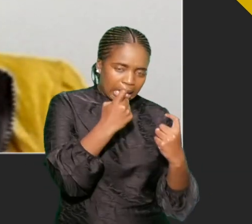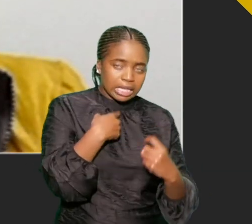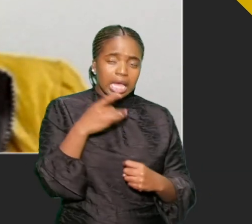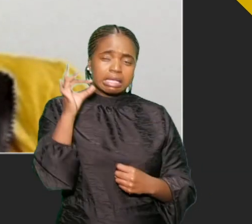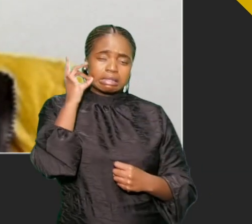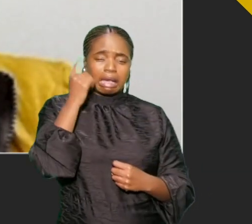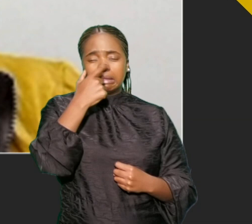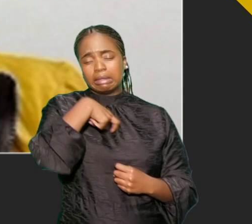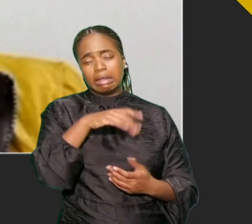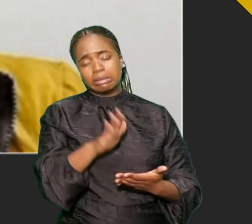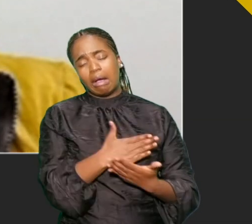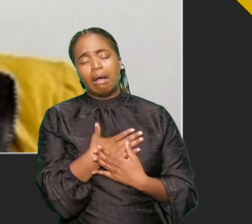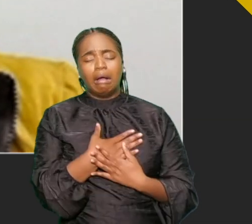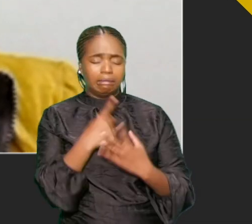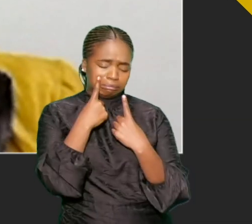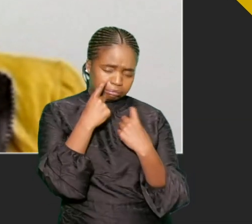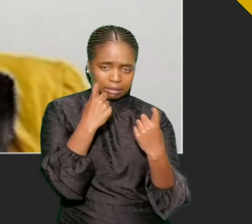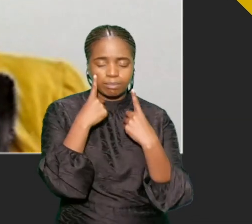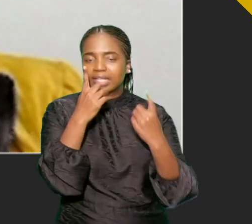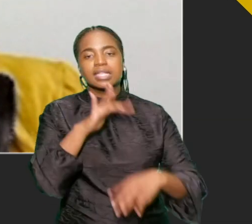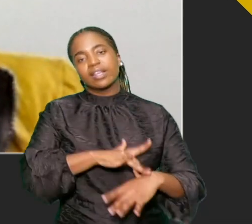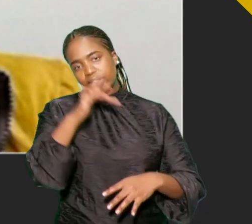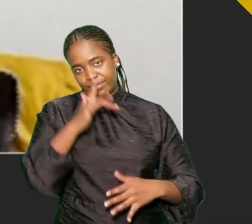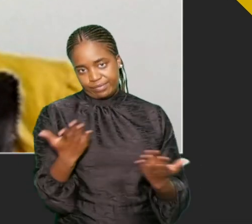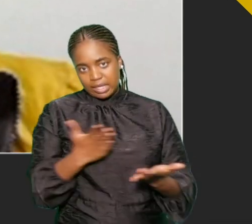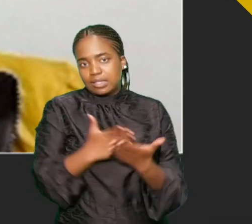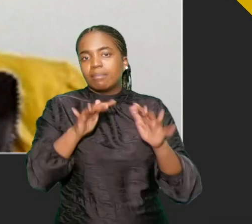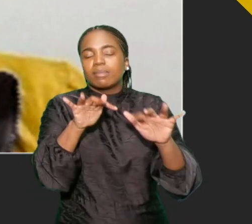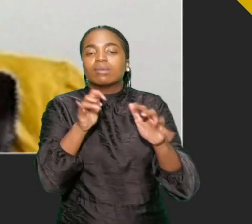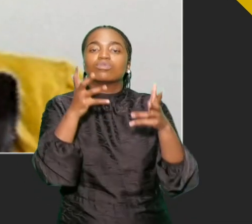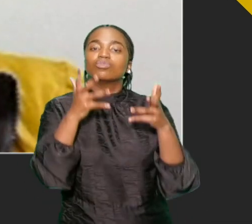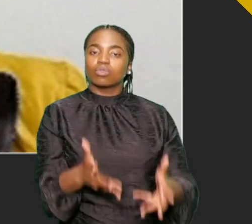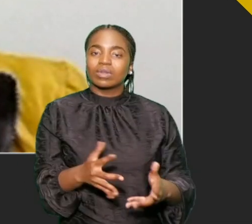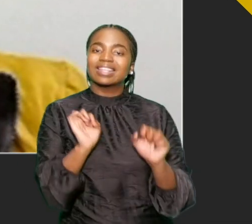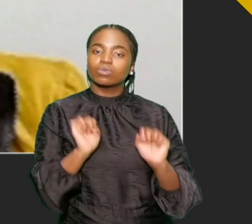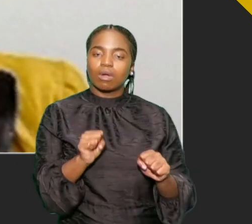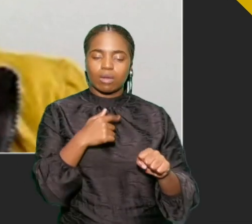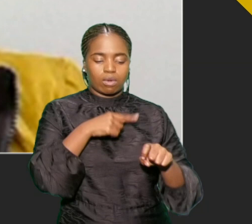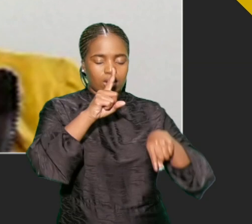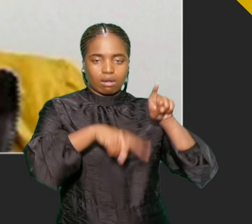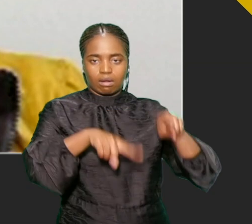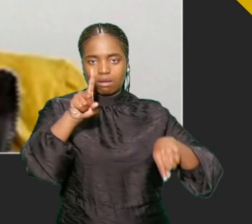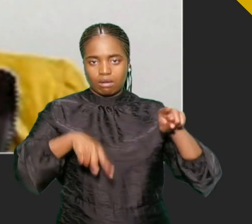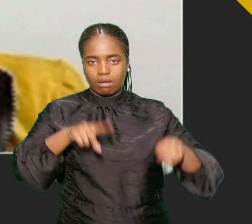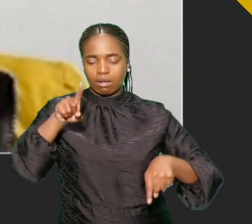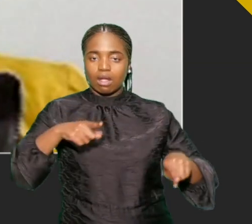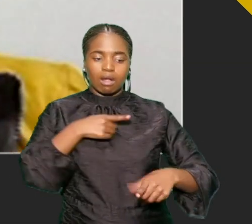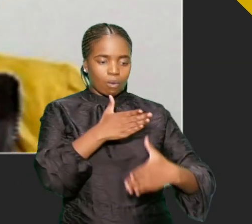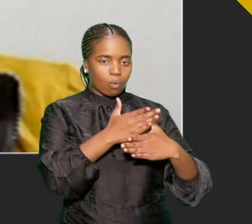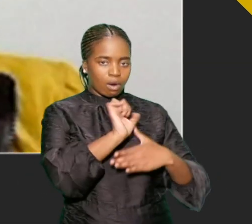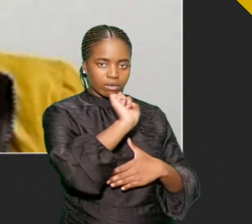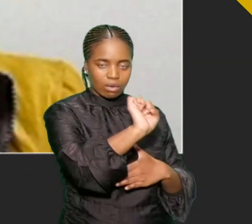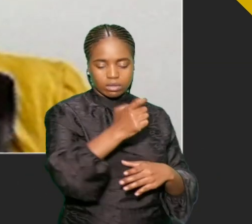a sad song. They are just generally more sensitive than Batwaba. That's why we are able to do different professions, because in a